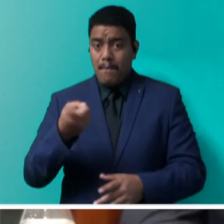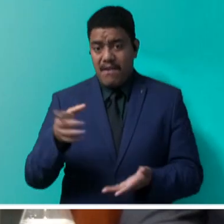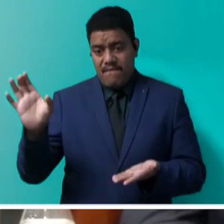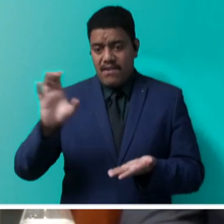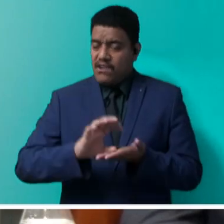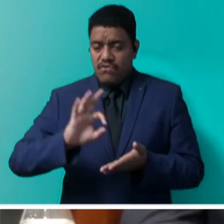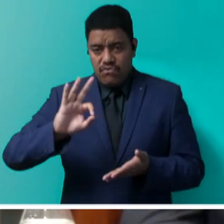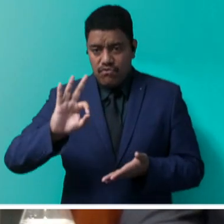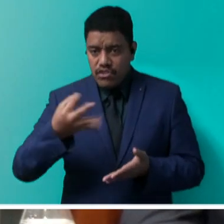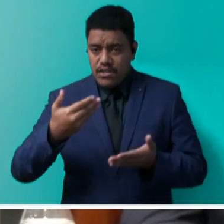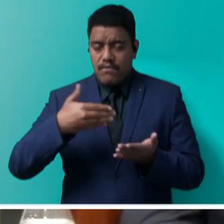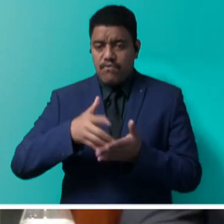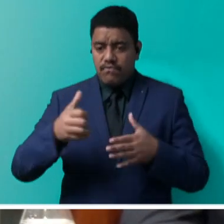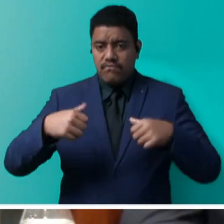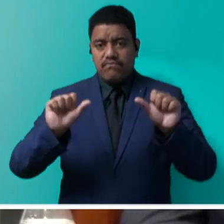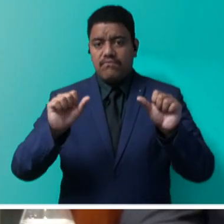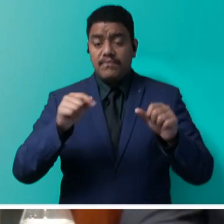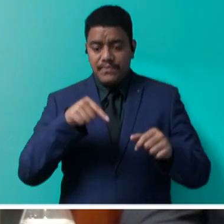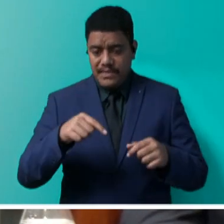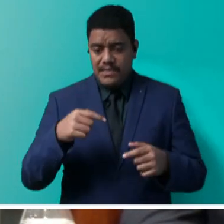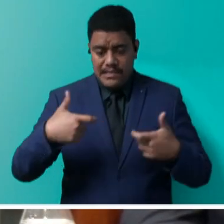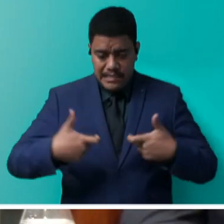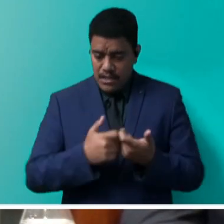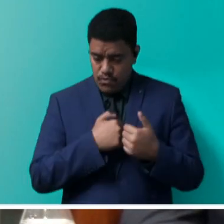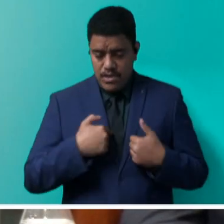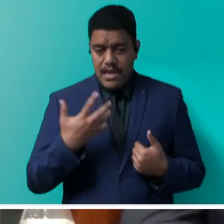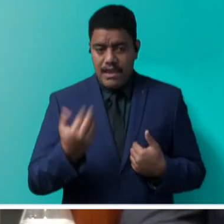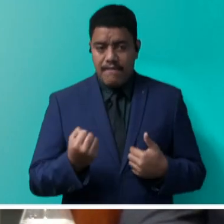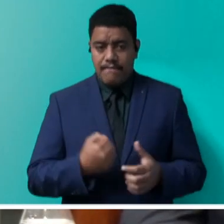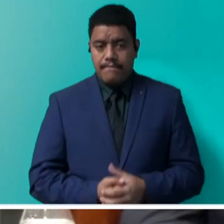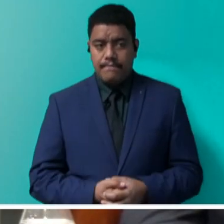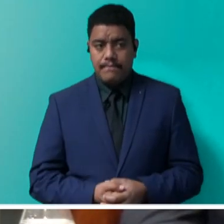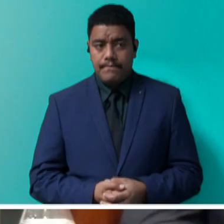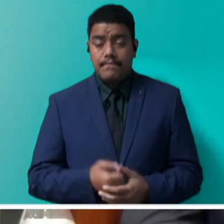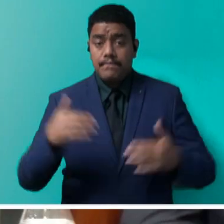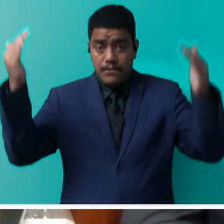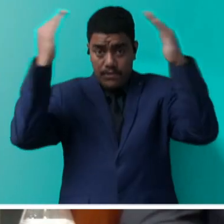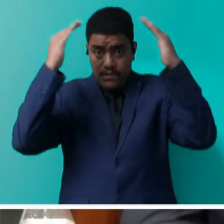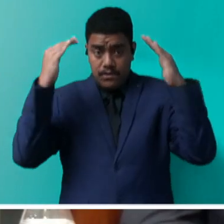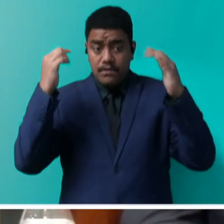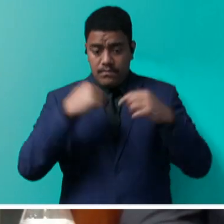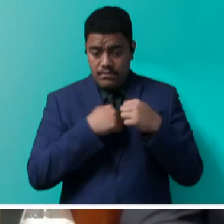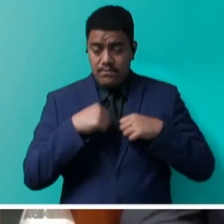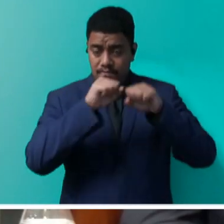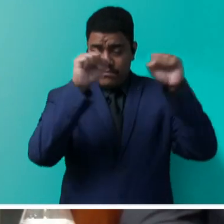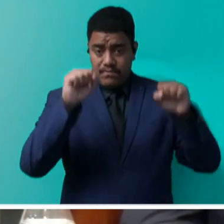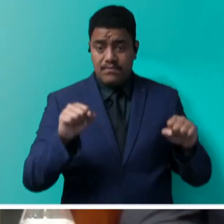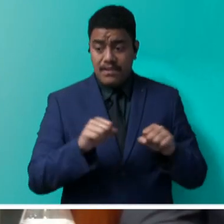secure. This is the scale of the challenge we face. Honorable Speaker, sir, our strategy is in the